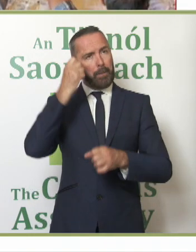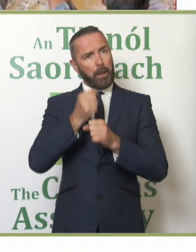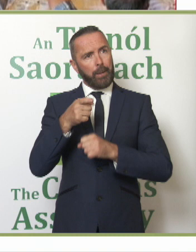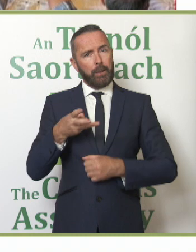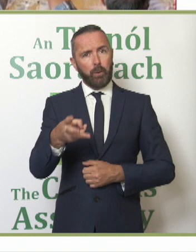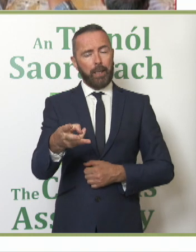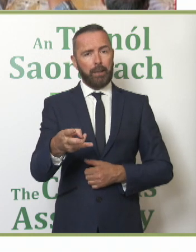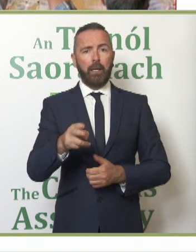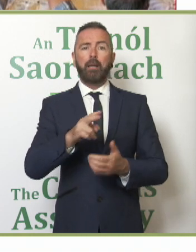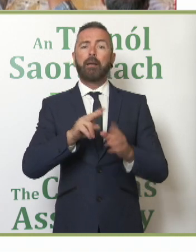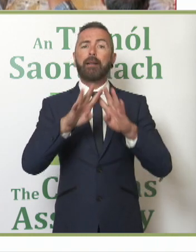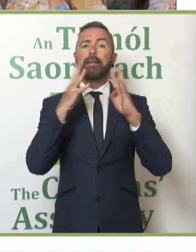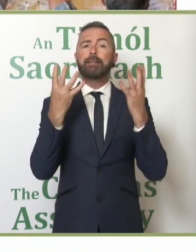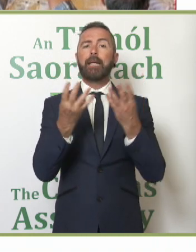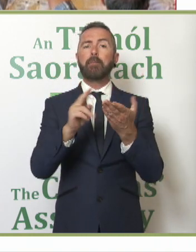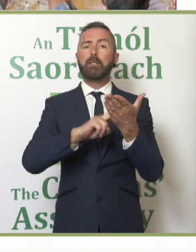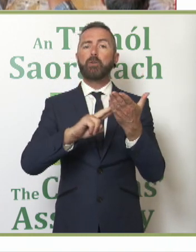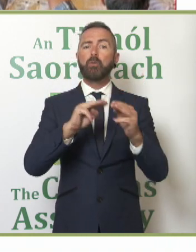increasingly all around the world.